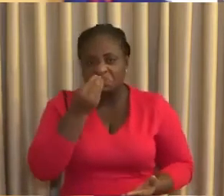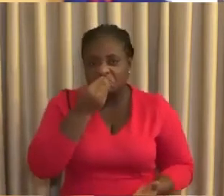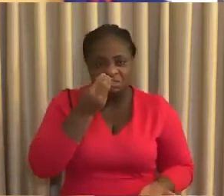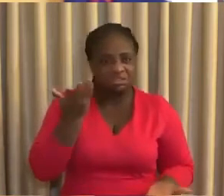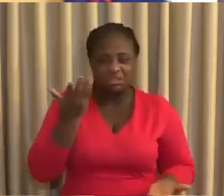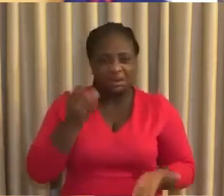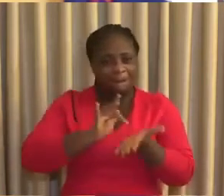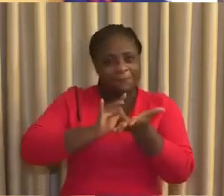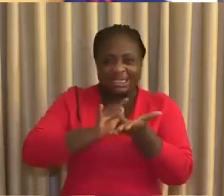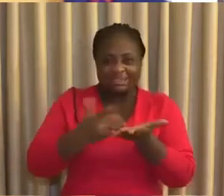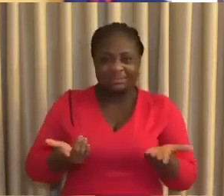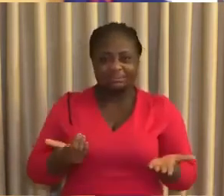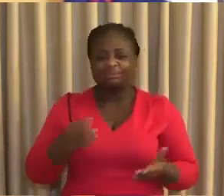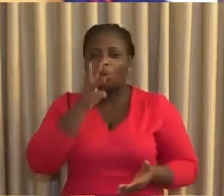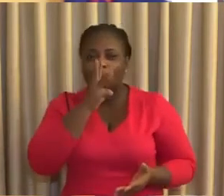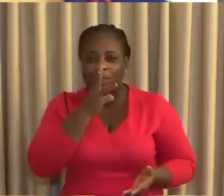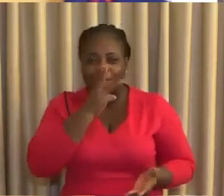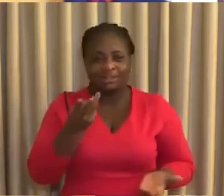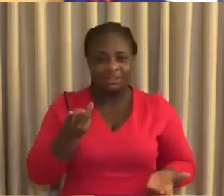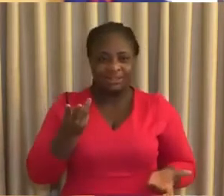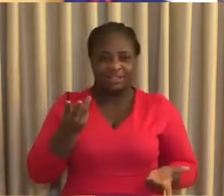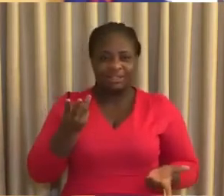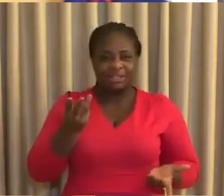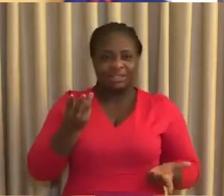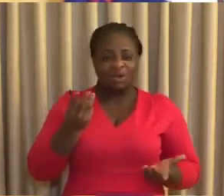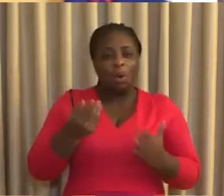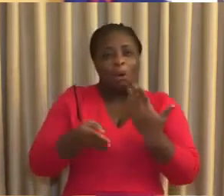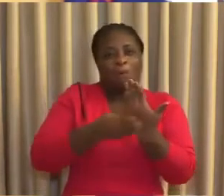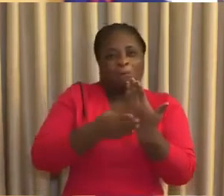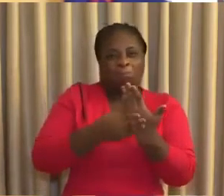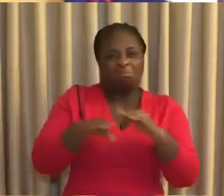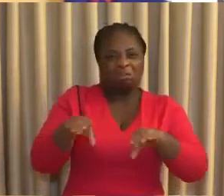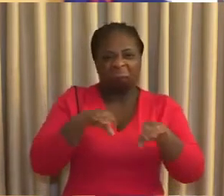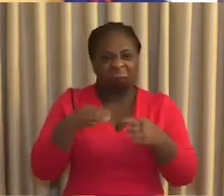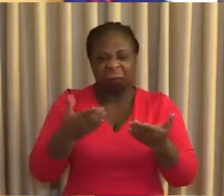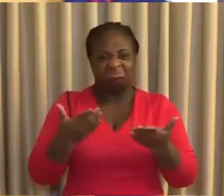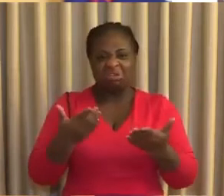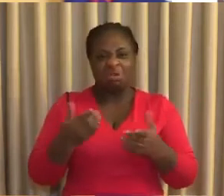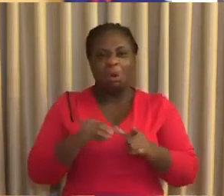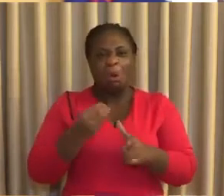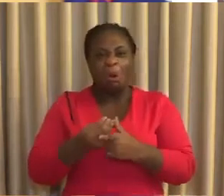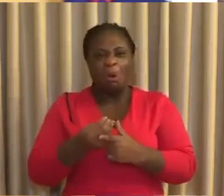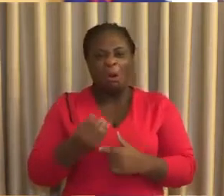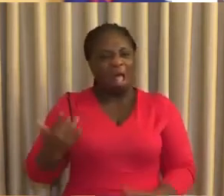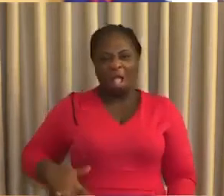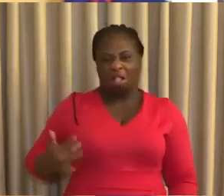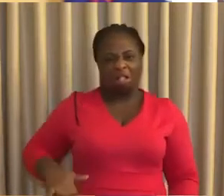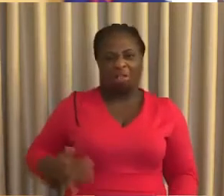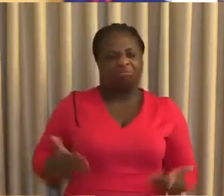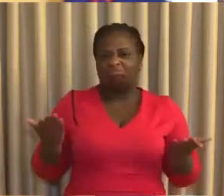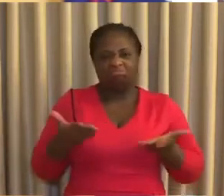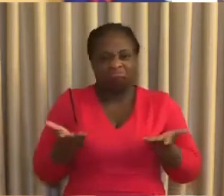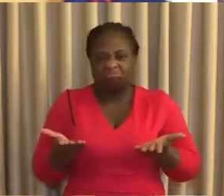water, undertake banking transactions, or to use public toilet facilities. But as much as